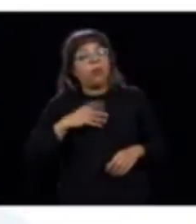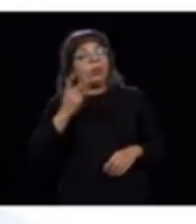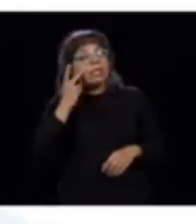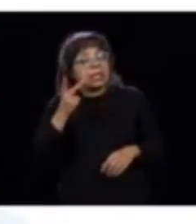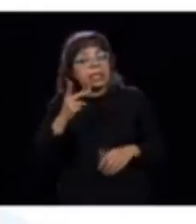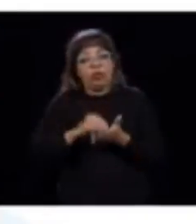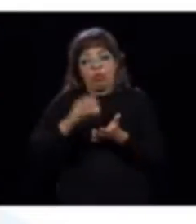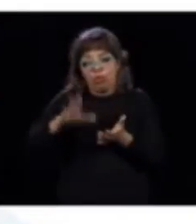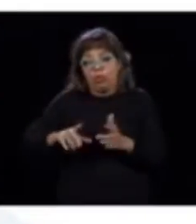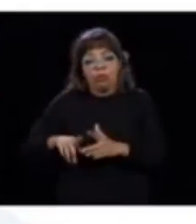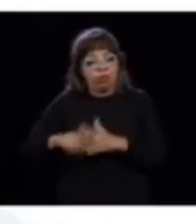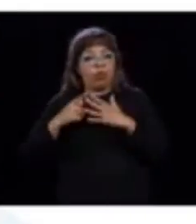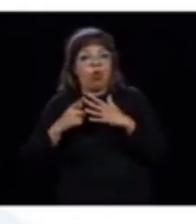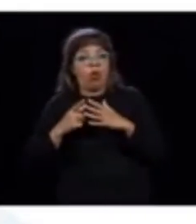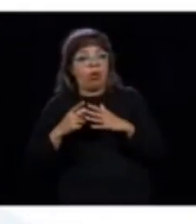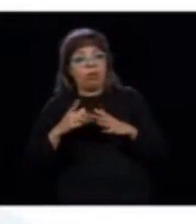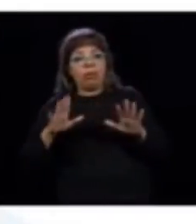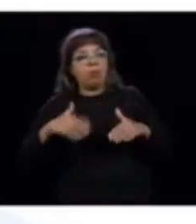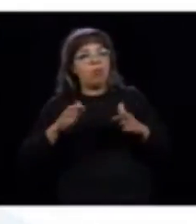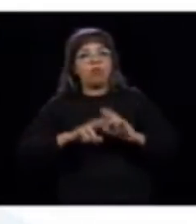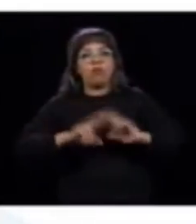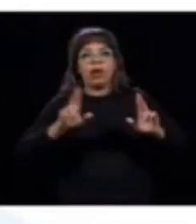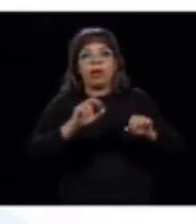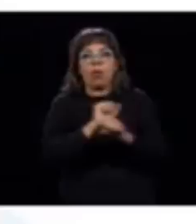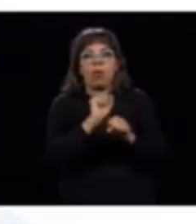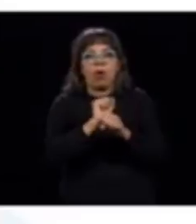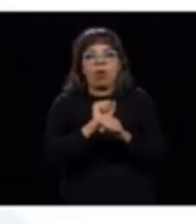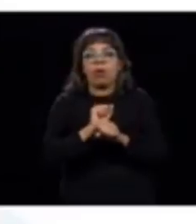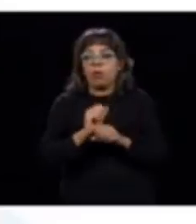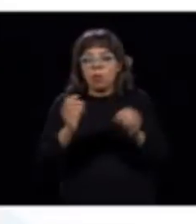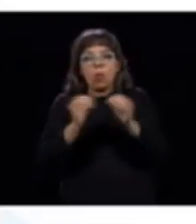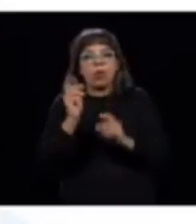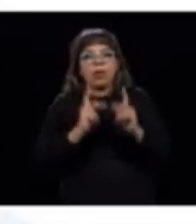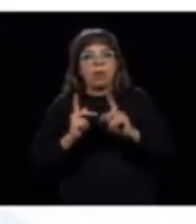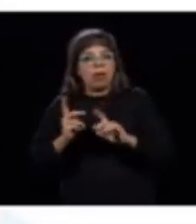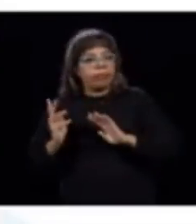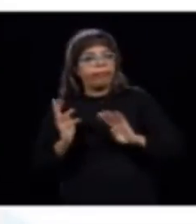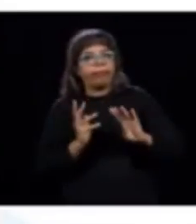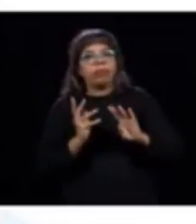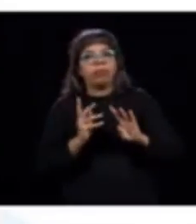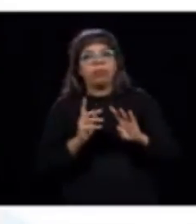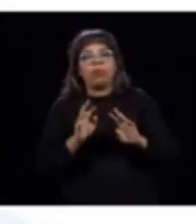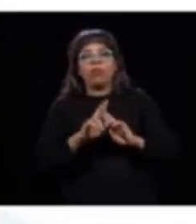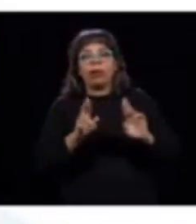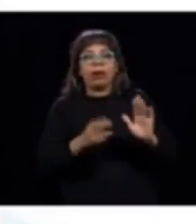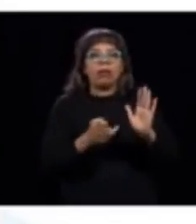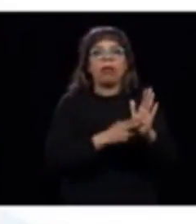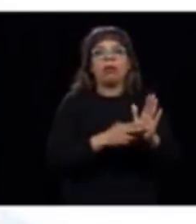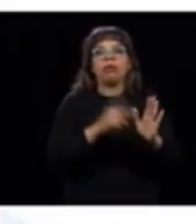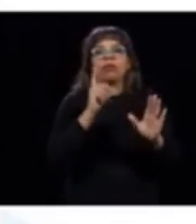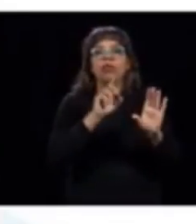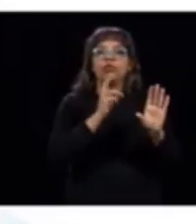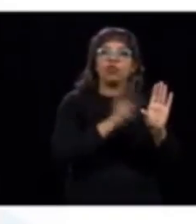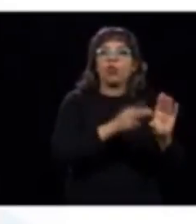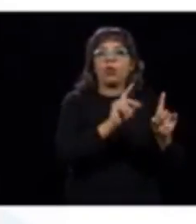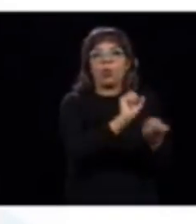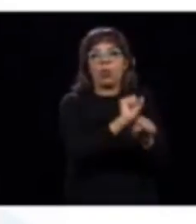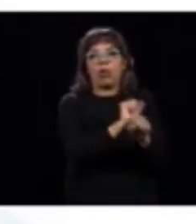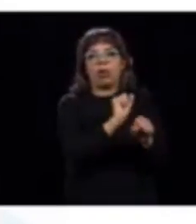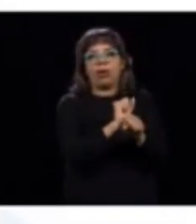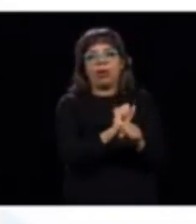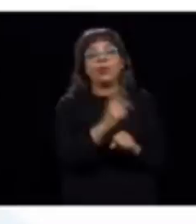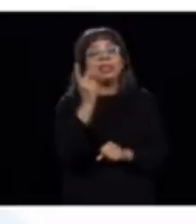d'économie sociale they're starting to come in so there is an effort so I think that's going to make a difference and we will also